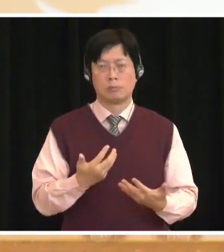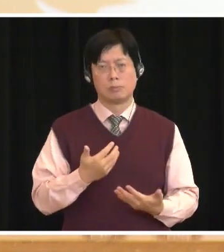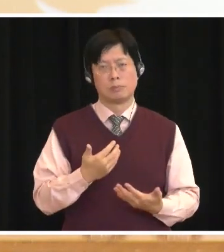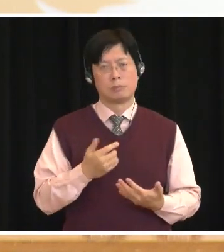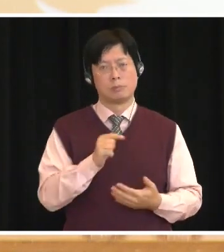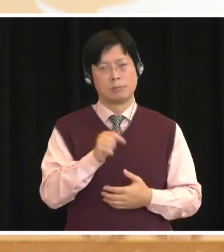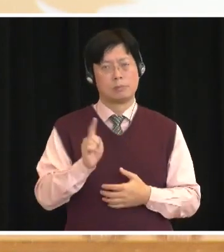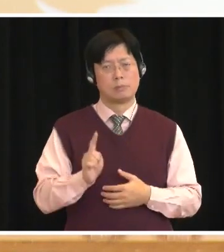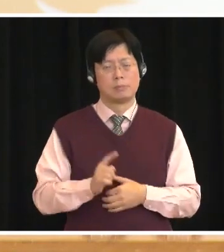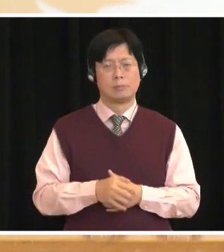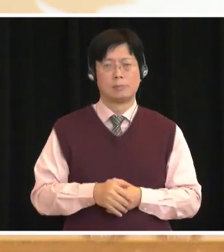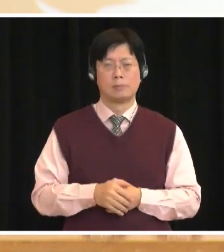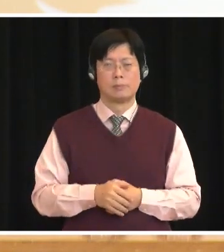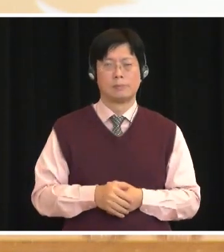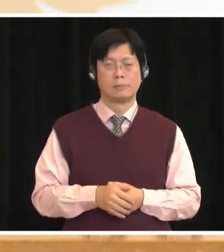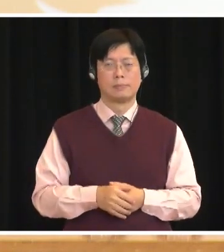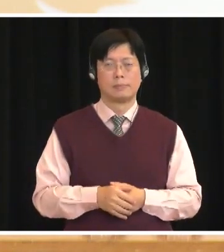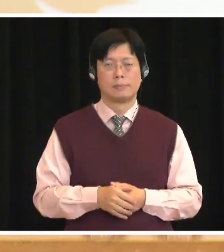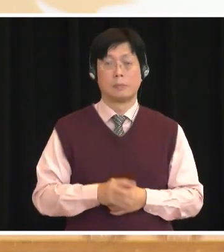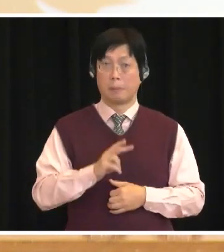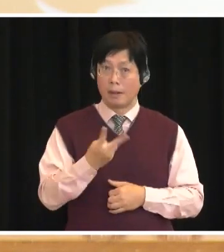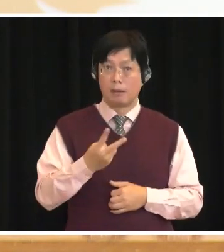detention houses.